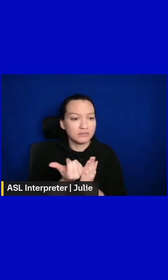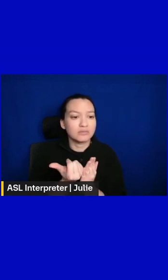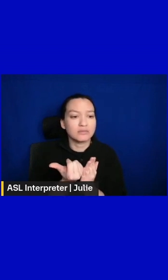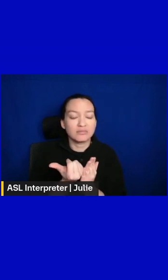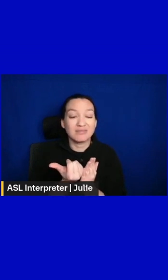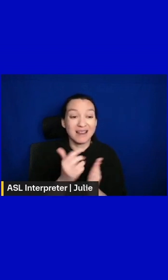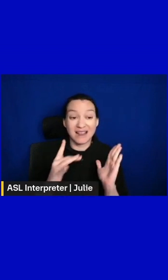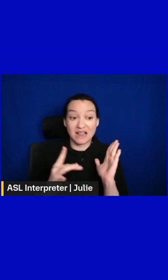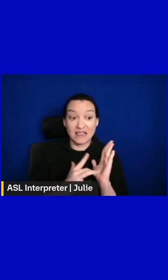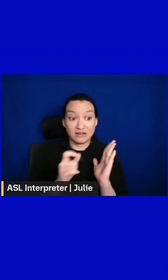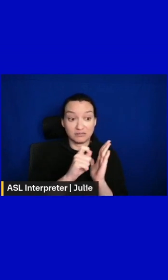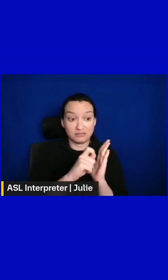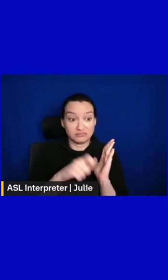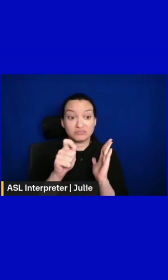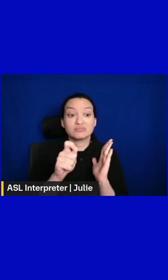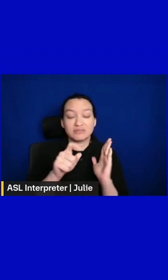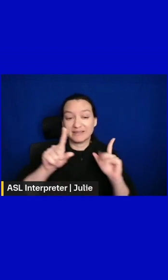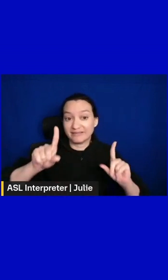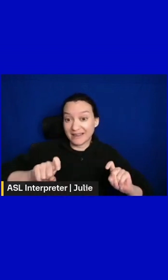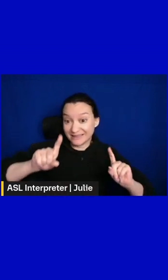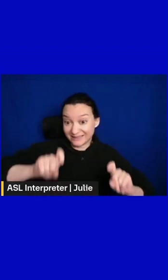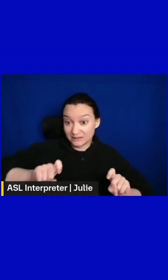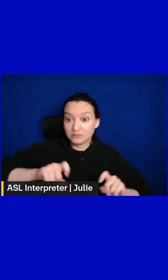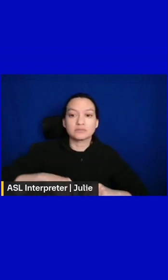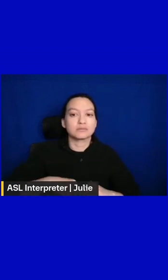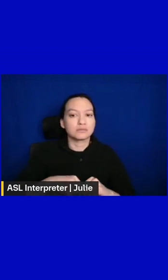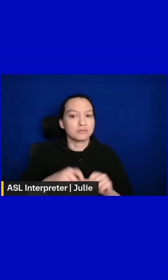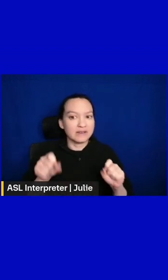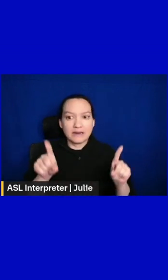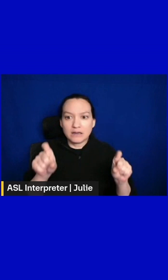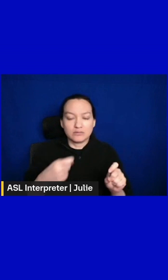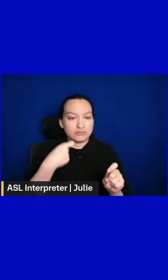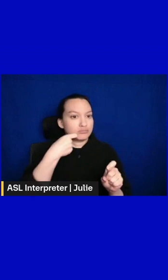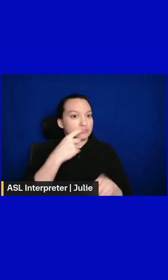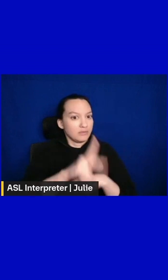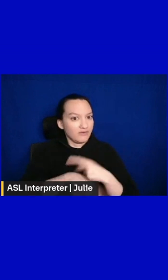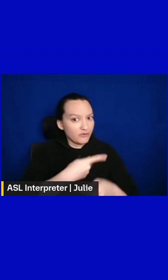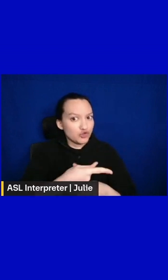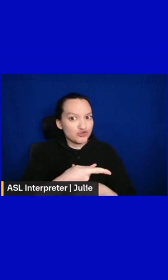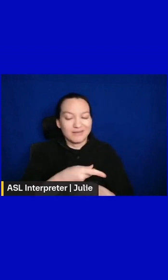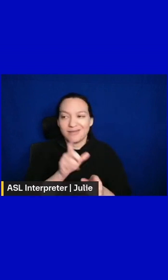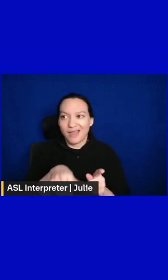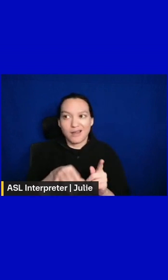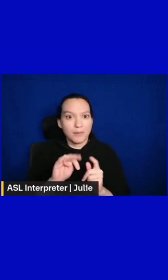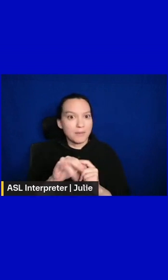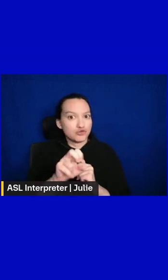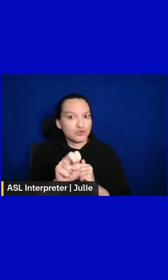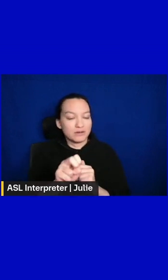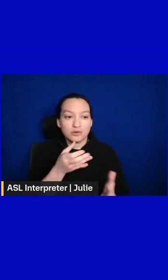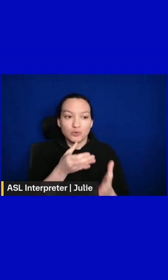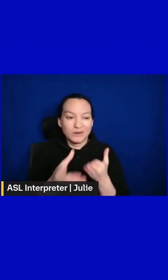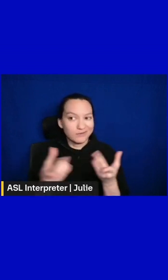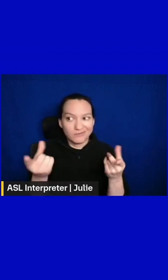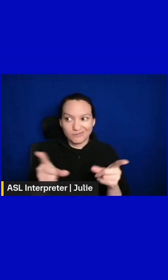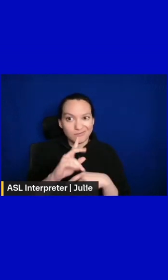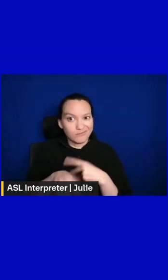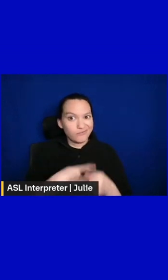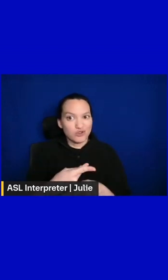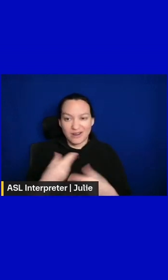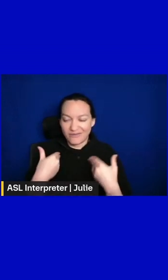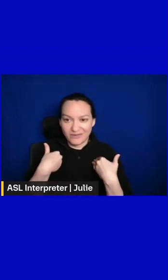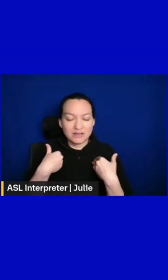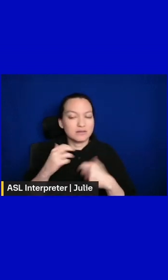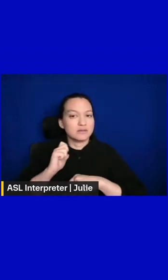button, a checkbox to enable testing, and it can test the latest version of that module. So whatever version you have set